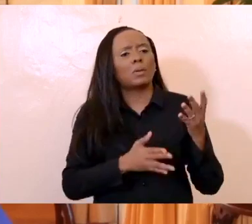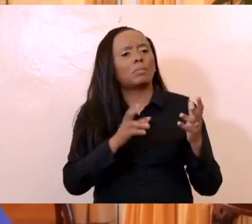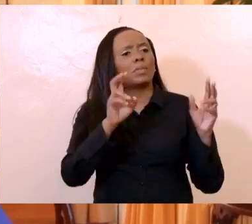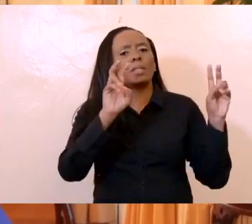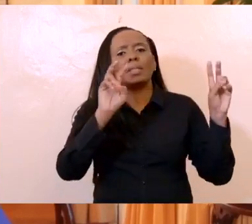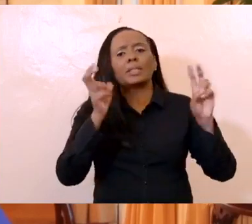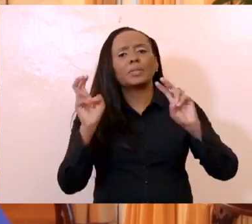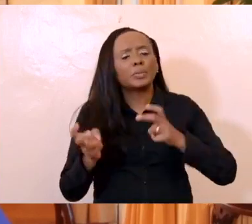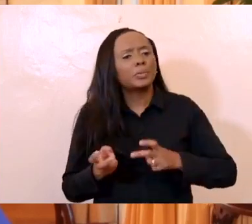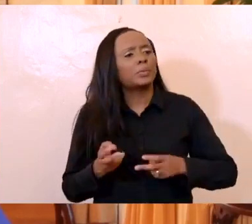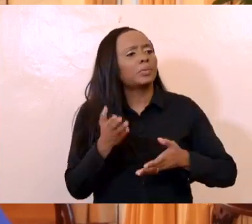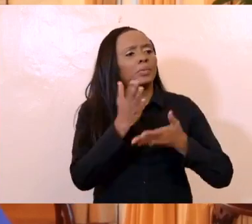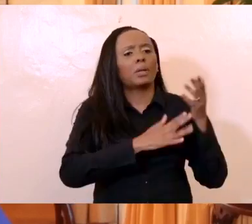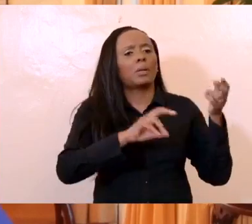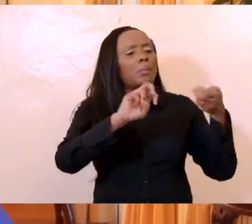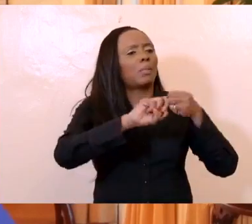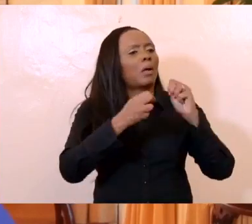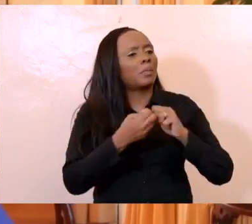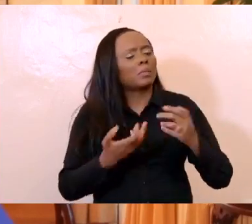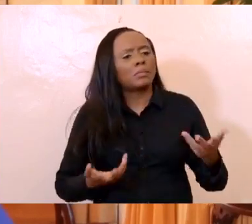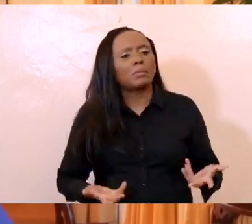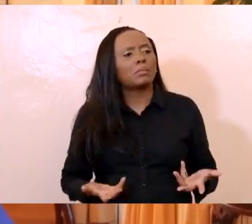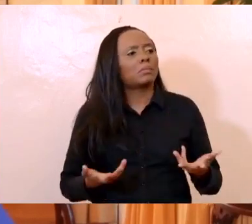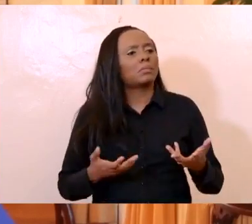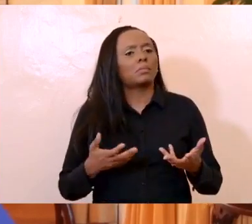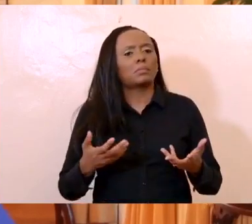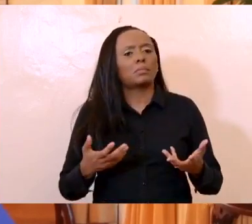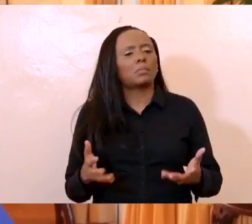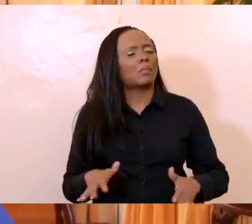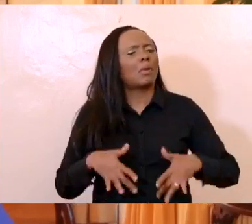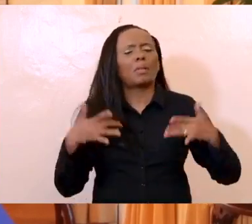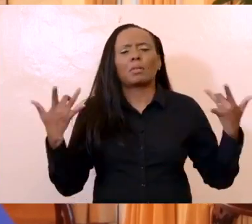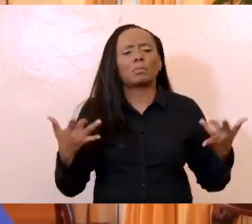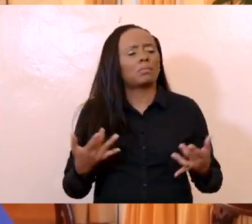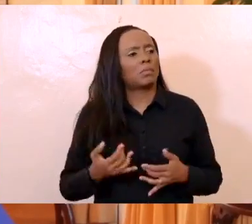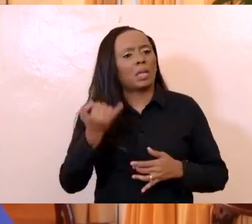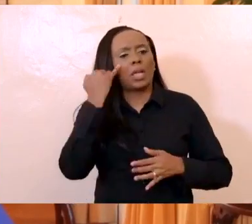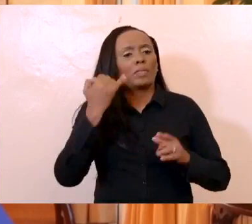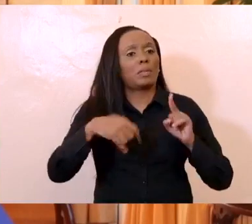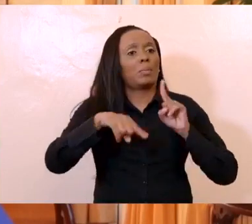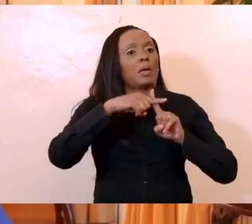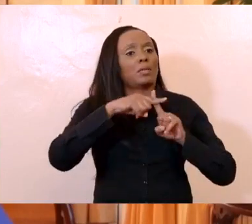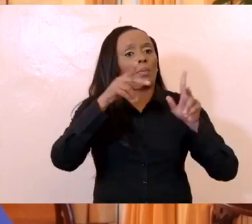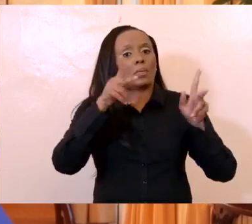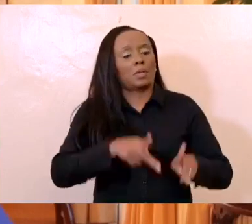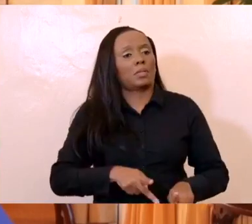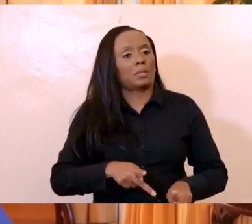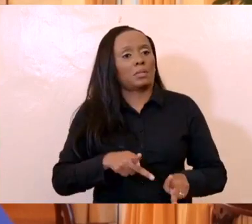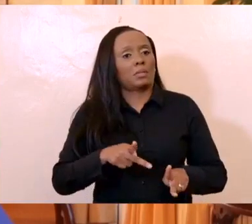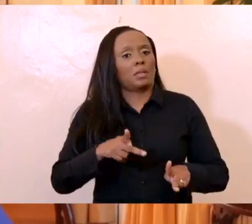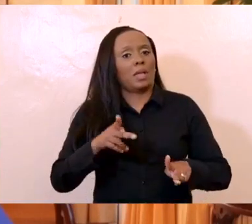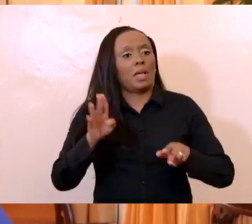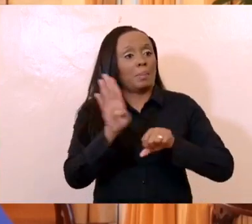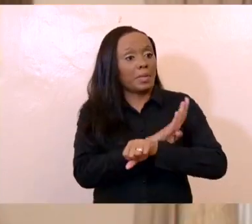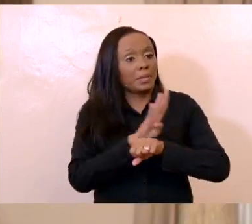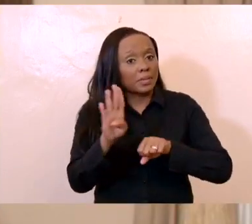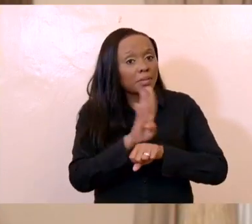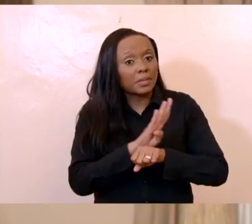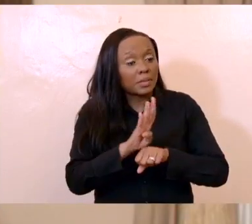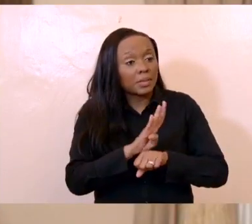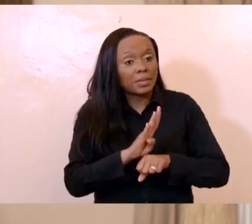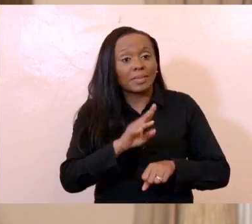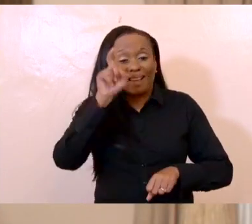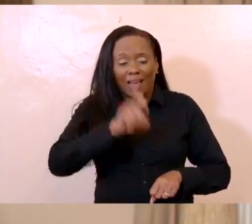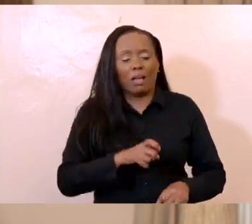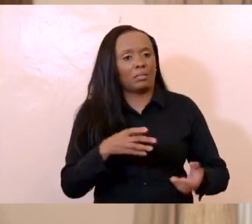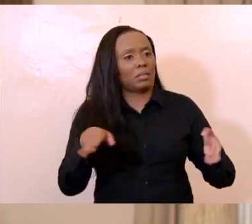Ward started to explore with us. What happens when there is a positive case at a business place? Does this warrant shutting